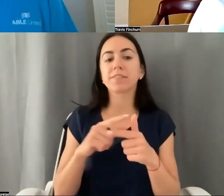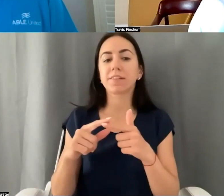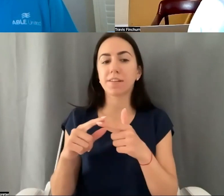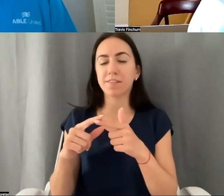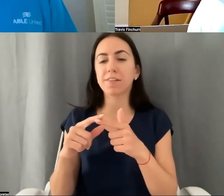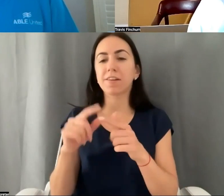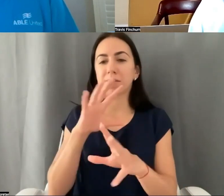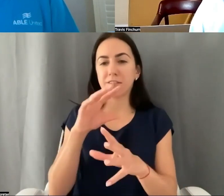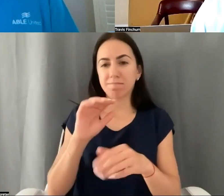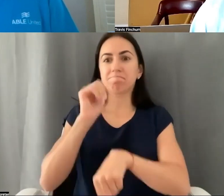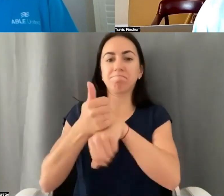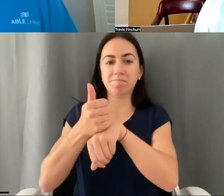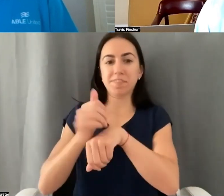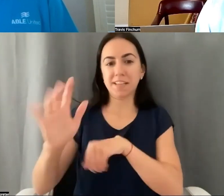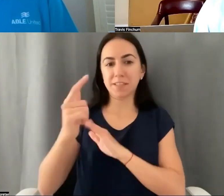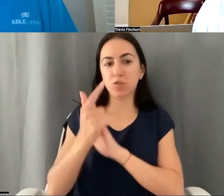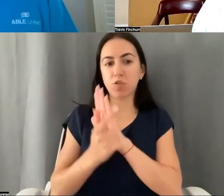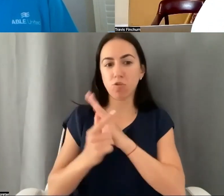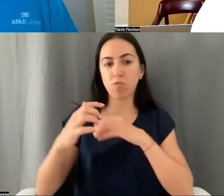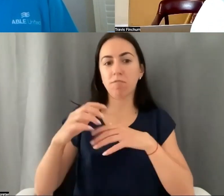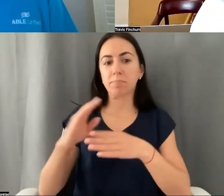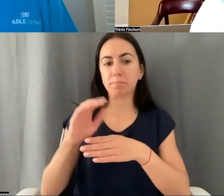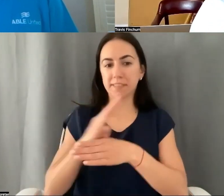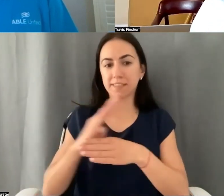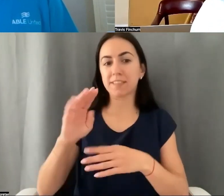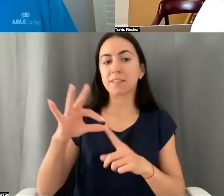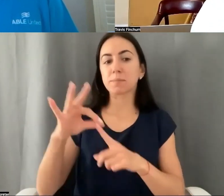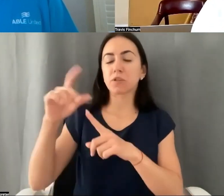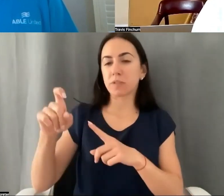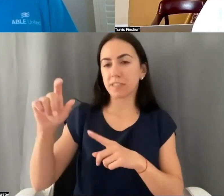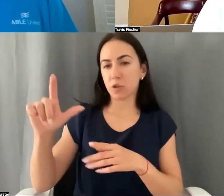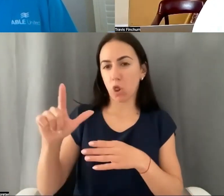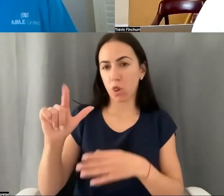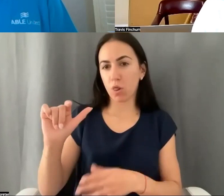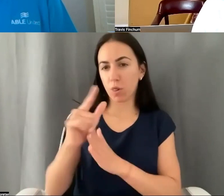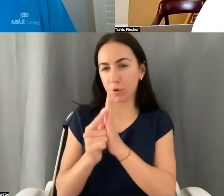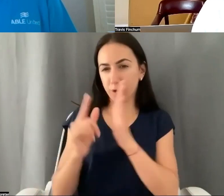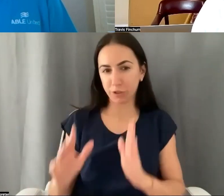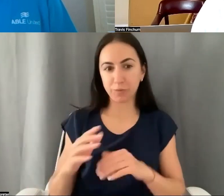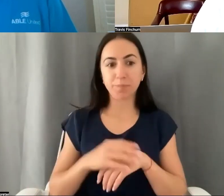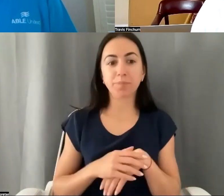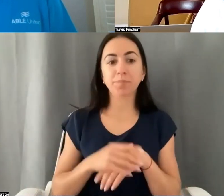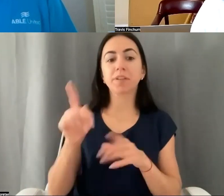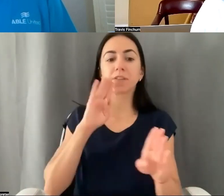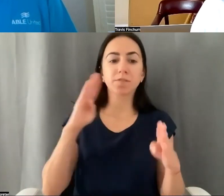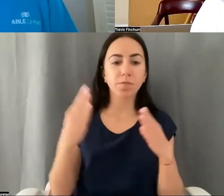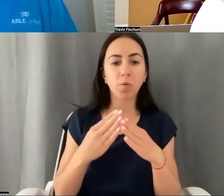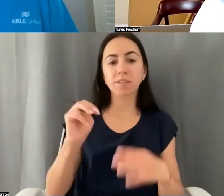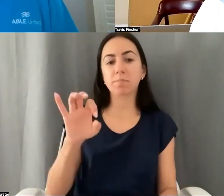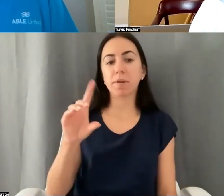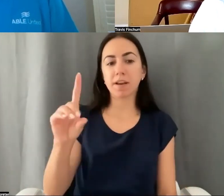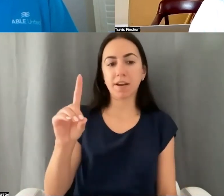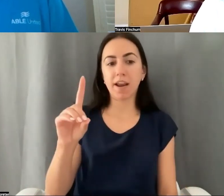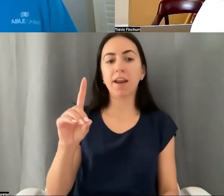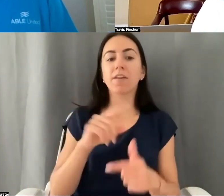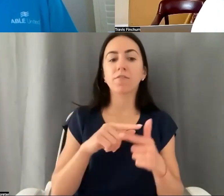Lawyers, PA. Travis specializes in Medicaid qualification for aged and disabled individuals, as